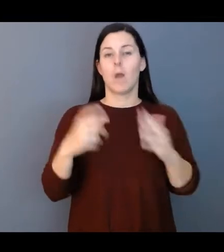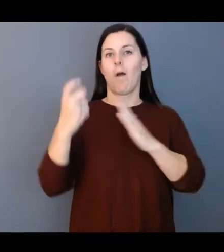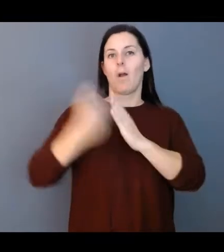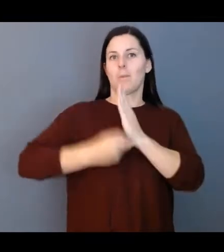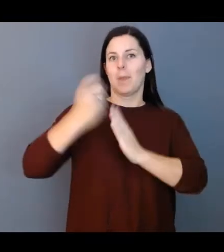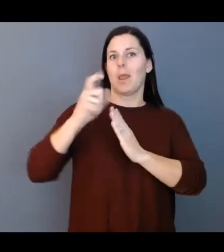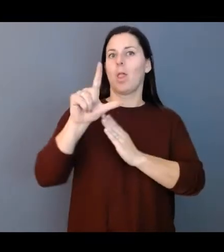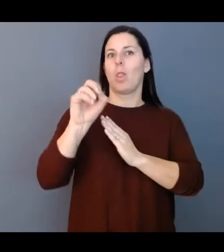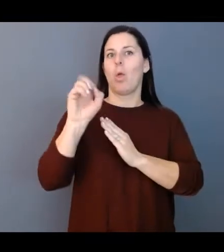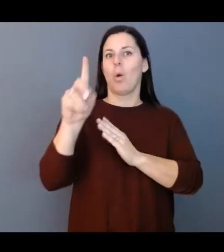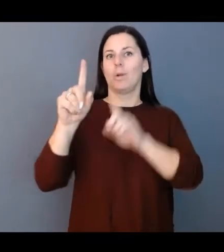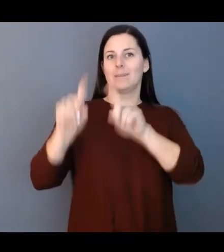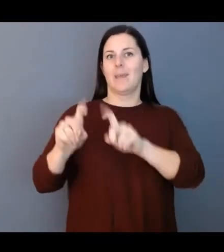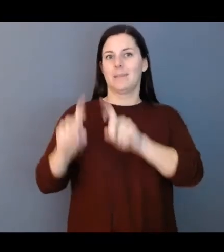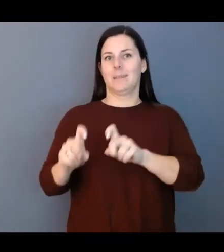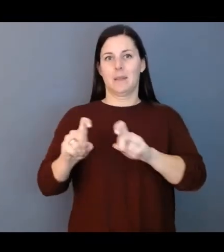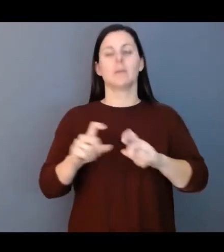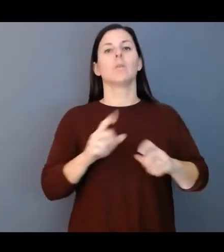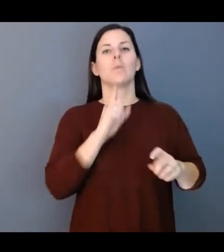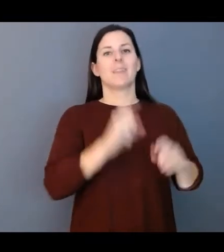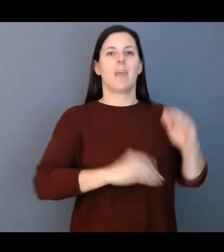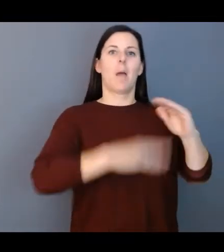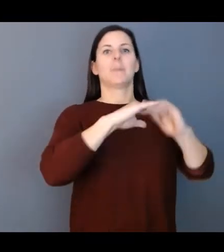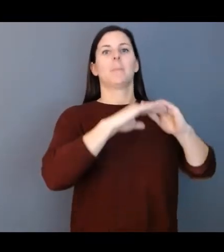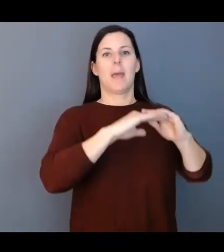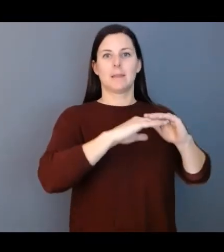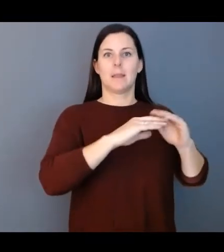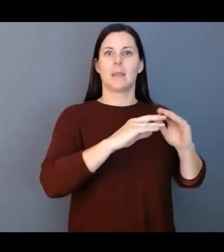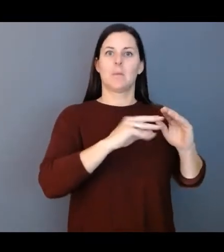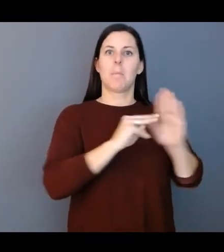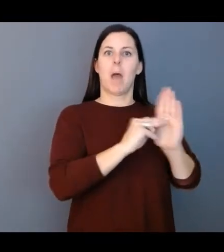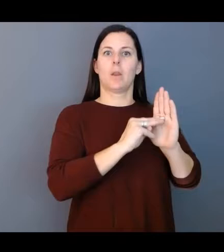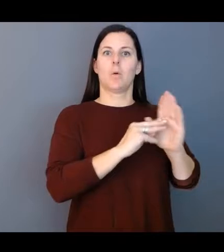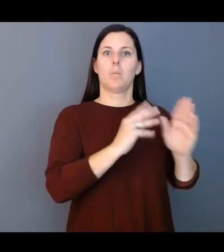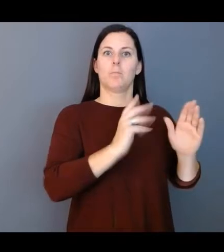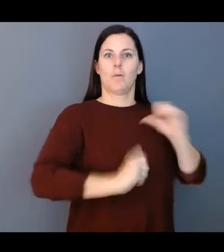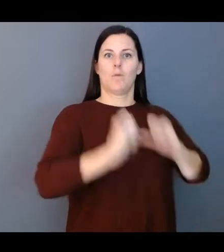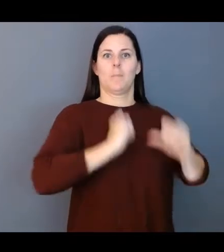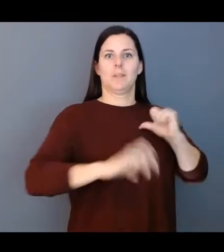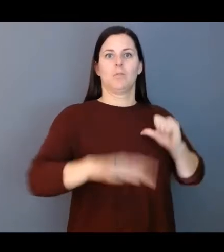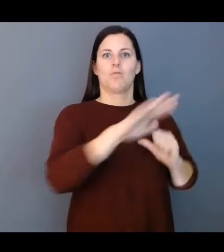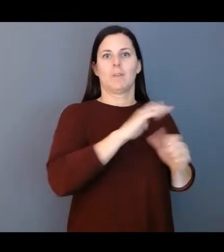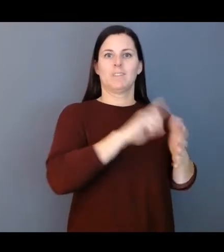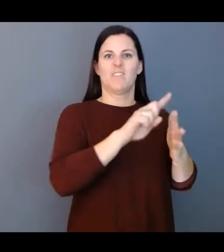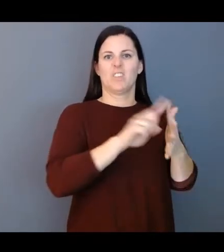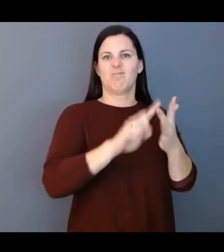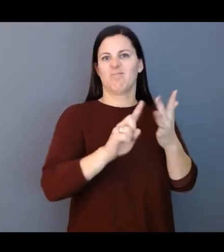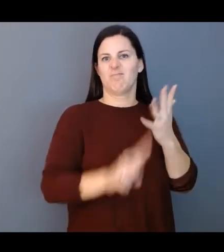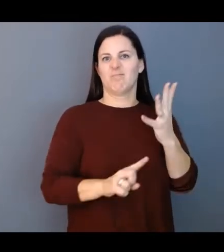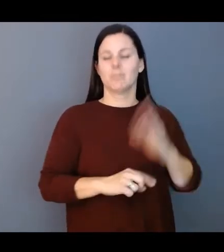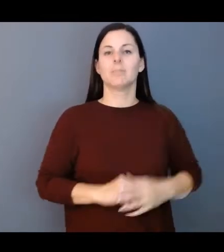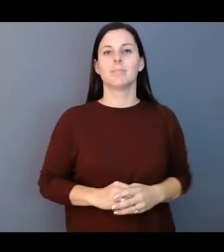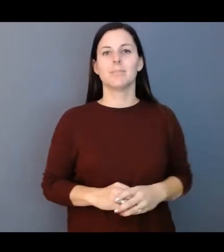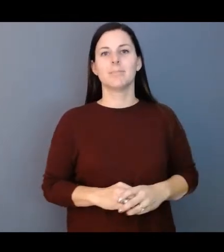it is by automating load testing and optimizing your model performance across different instances.